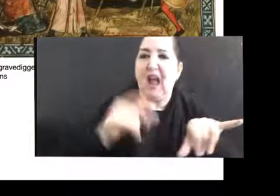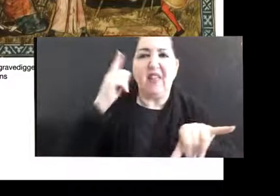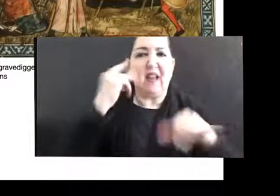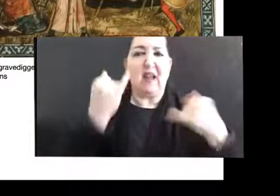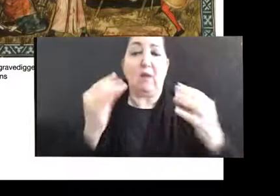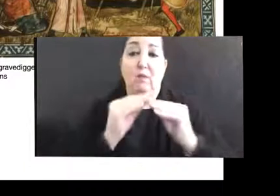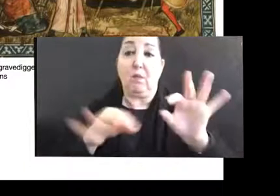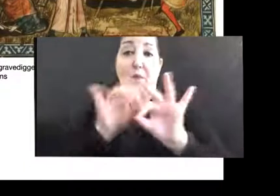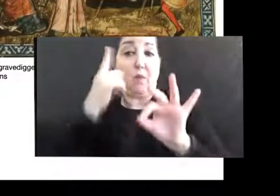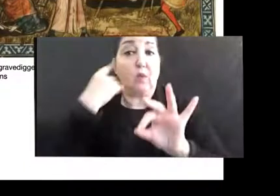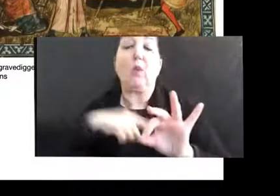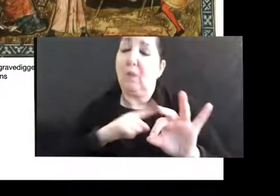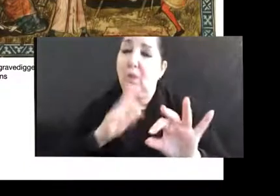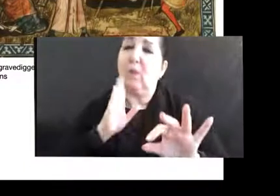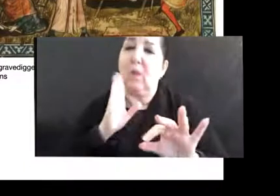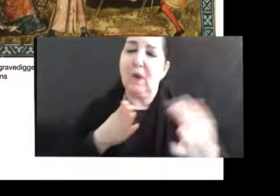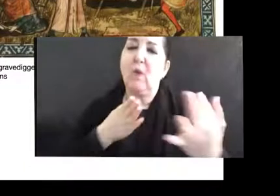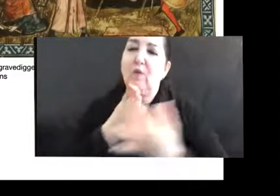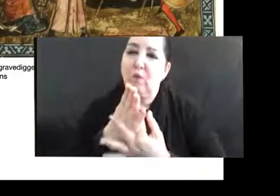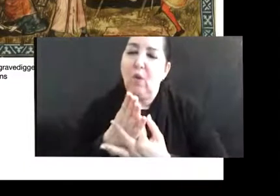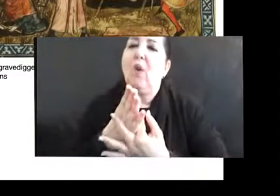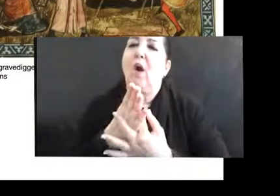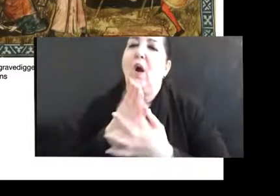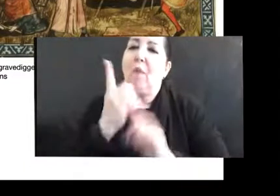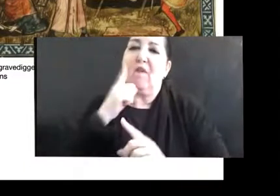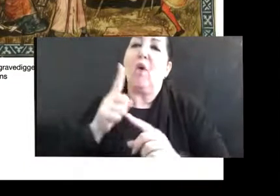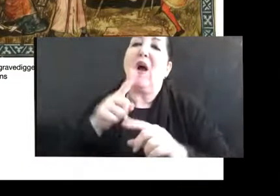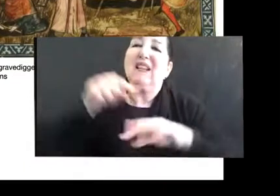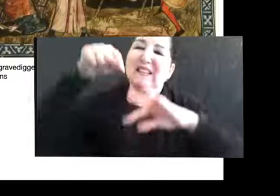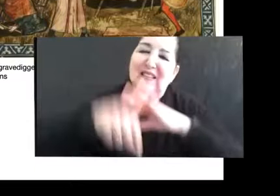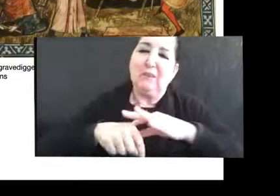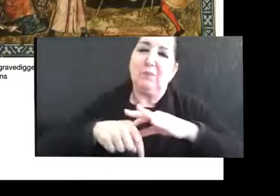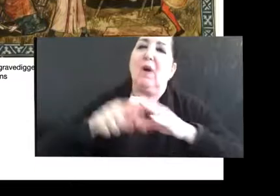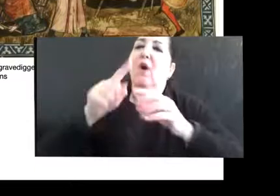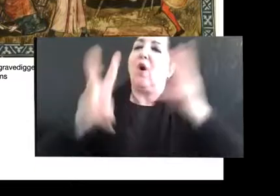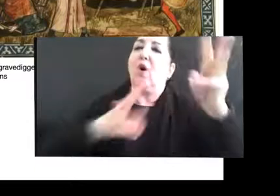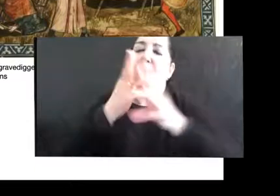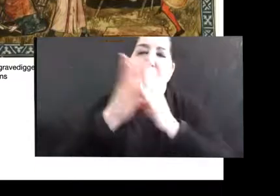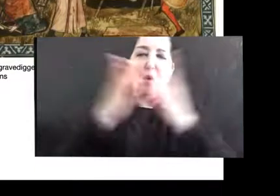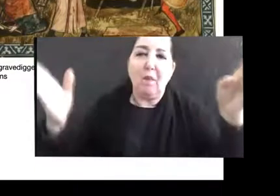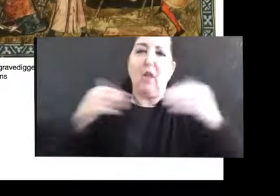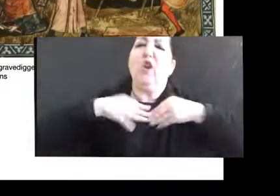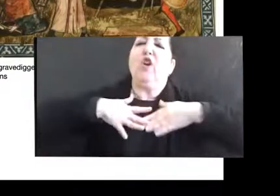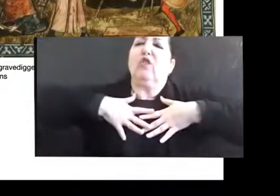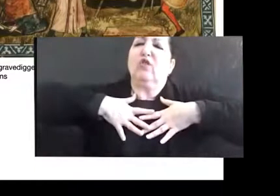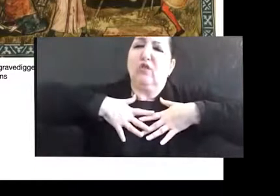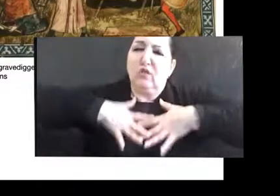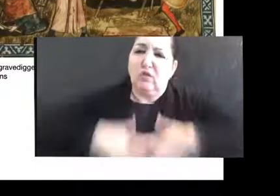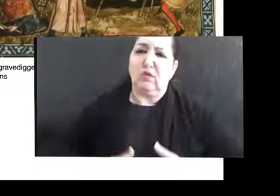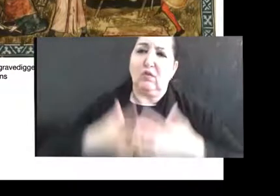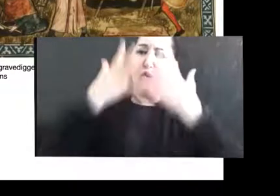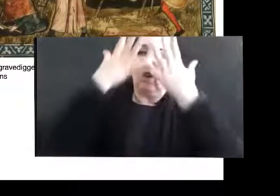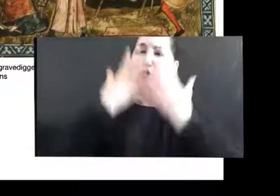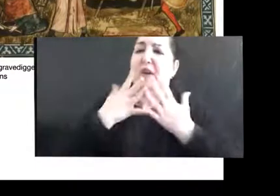well relevant because we're going to be going through a moment of deep grief, a very deep global grief, even